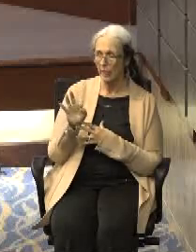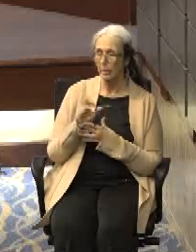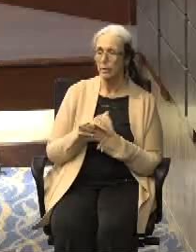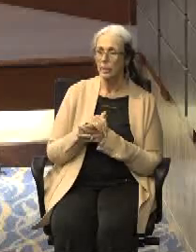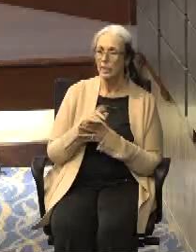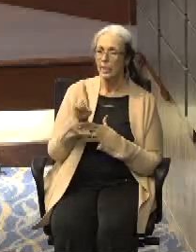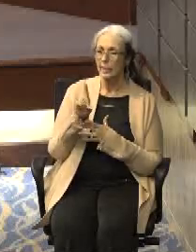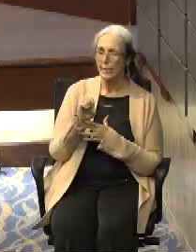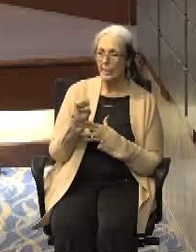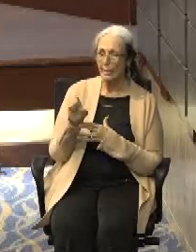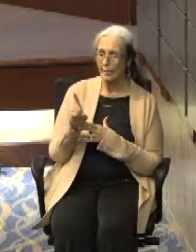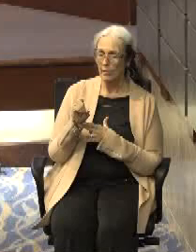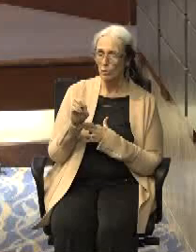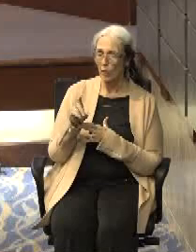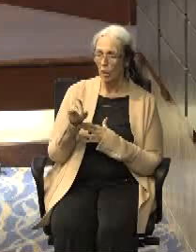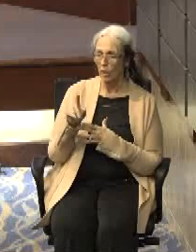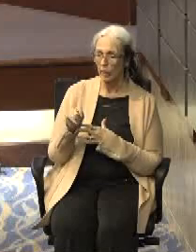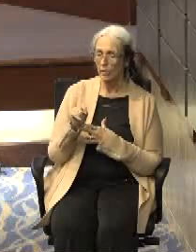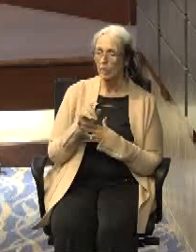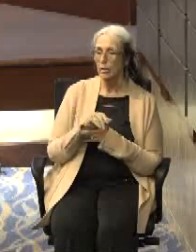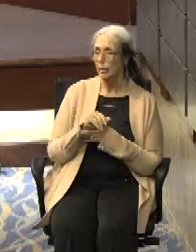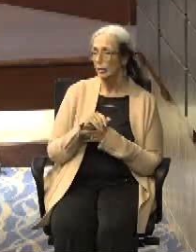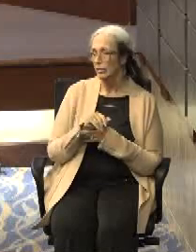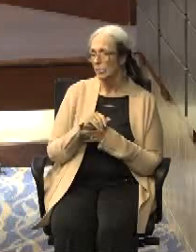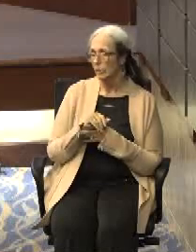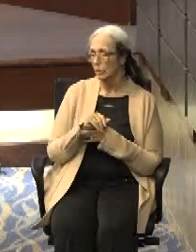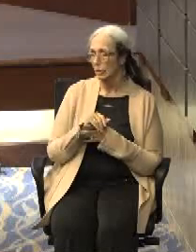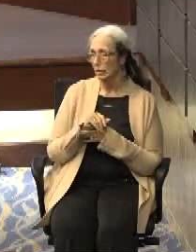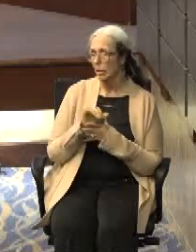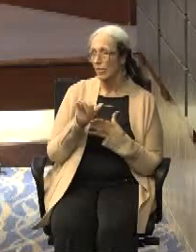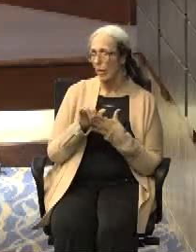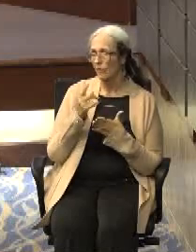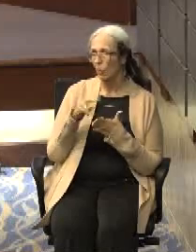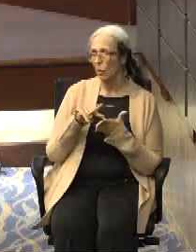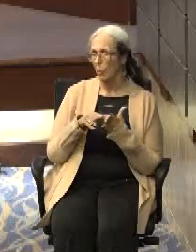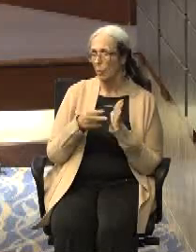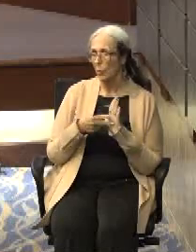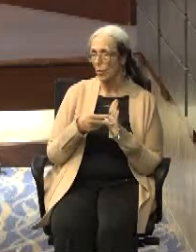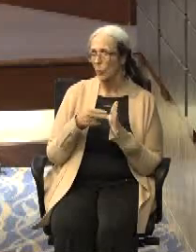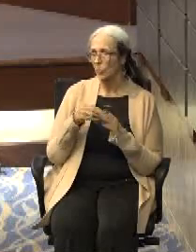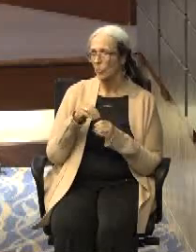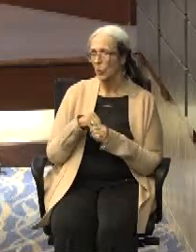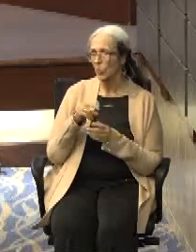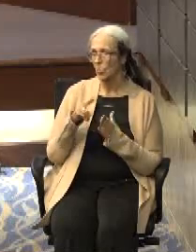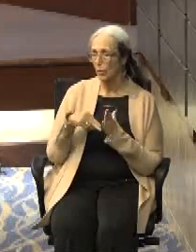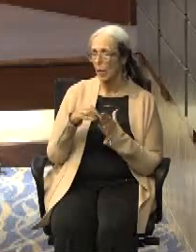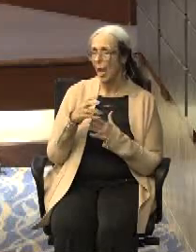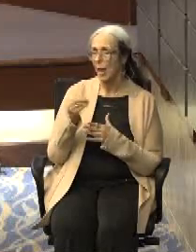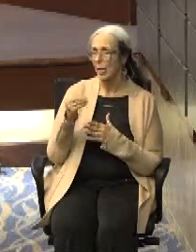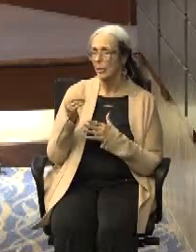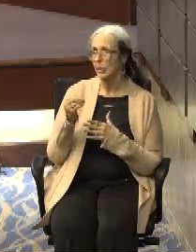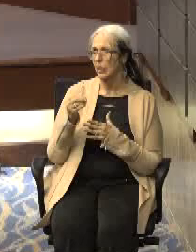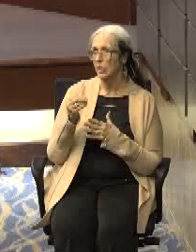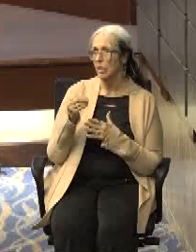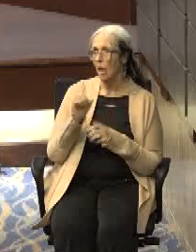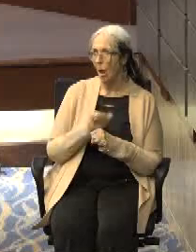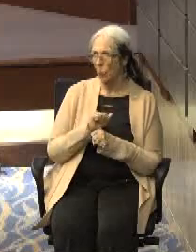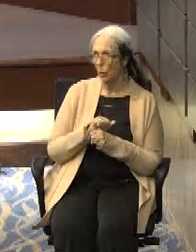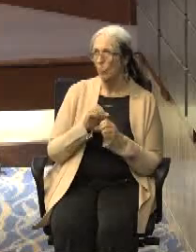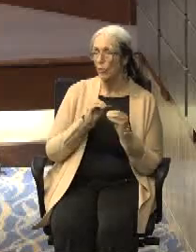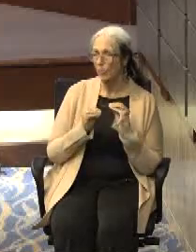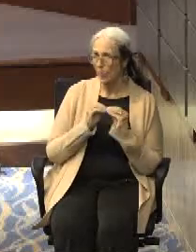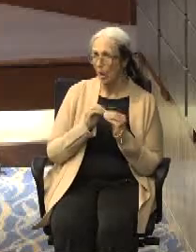20190148 39, deed record, McLennan County, Texas. Said acquisitions all being for the purpose of placing, constructing, reconstructing, operating, repairing,